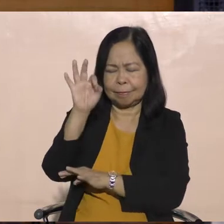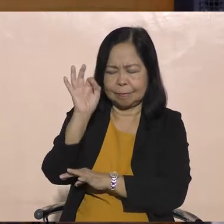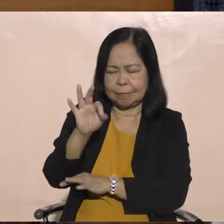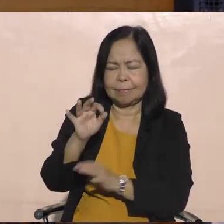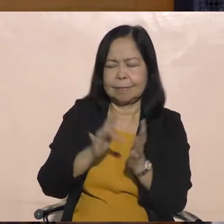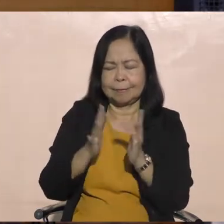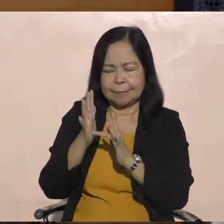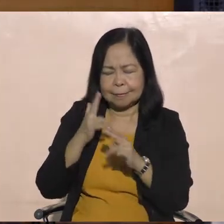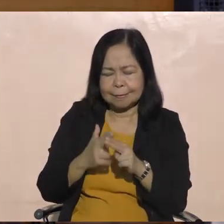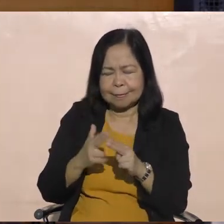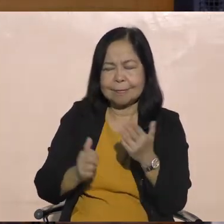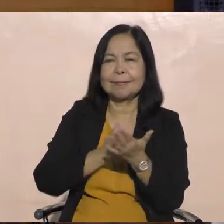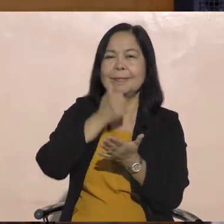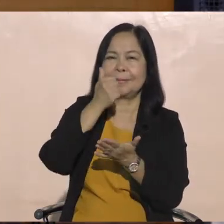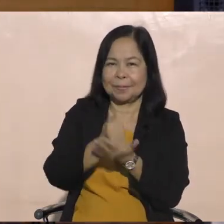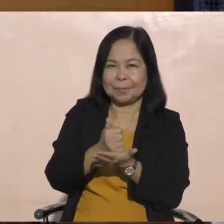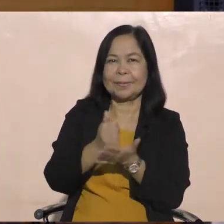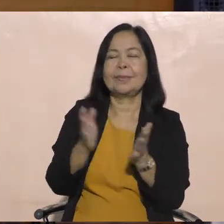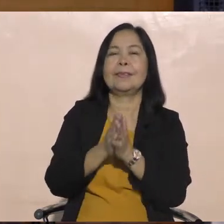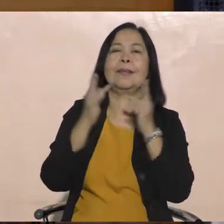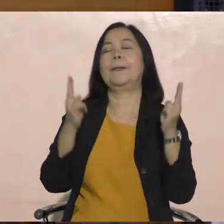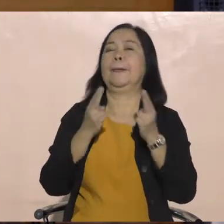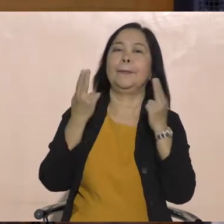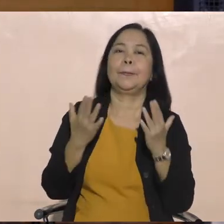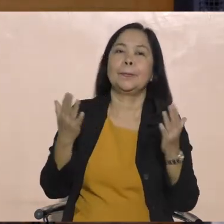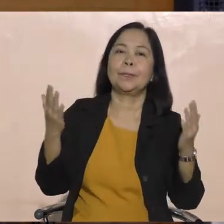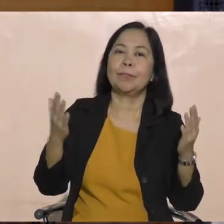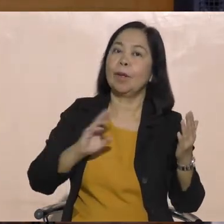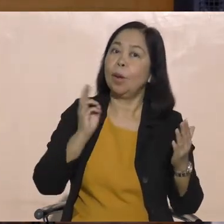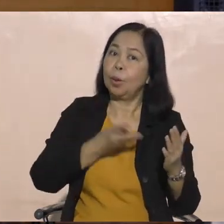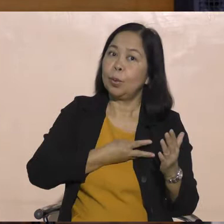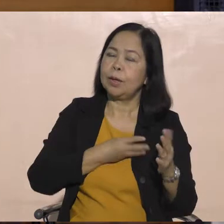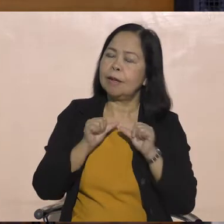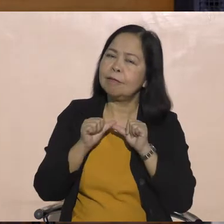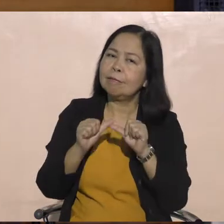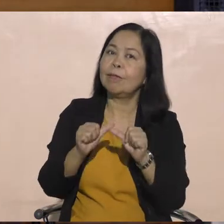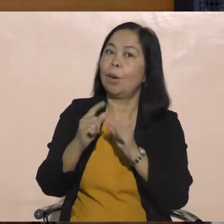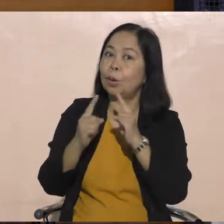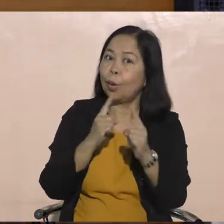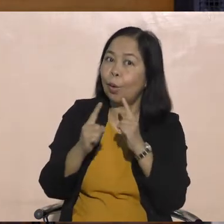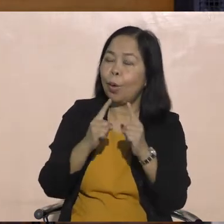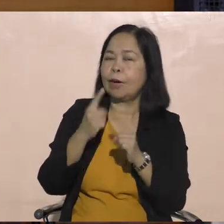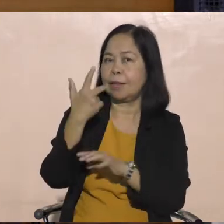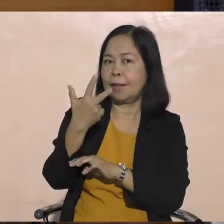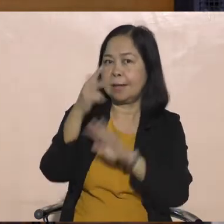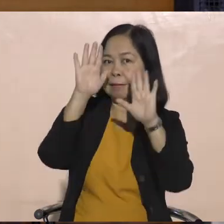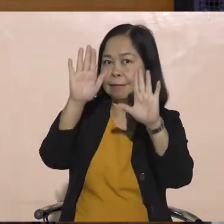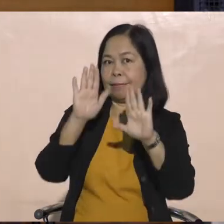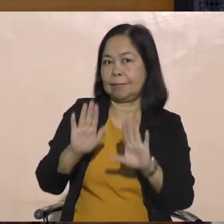in Jesus' name. Amen. Amen. Hallelujah. We've been talking here for three Sundays